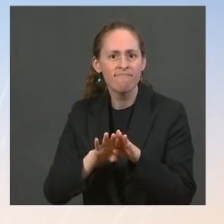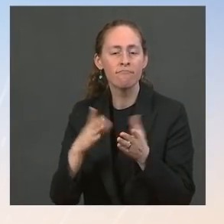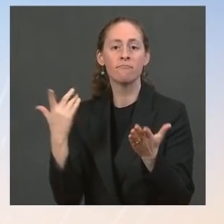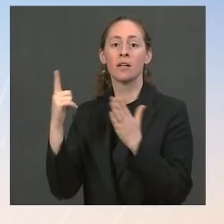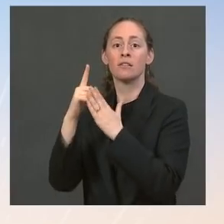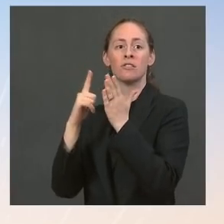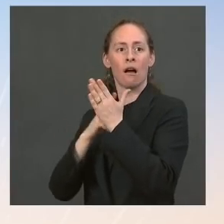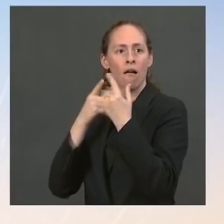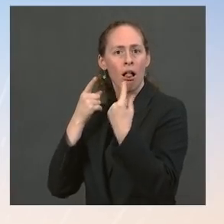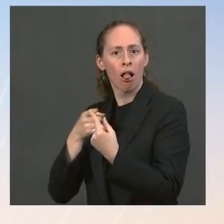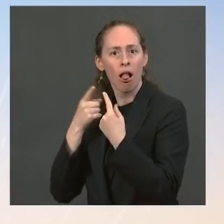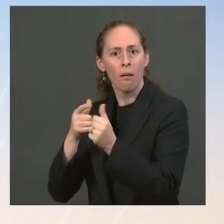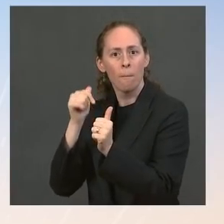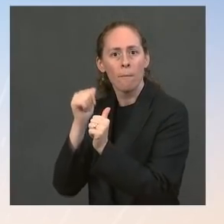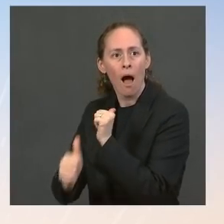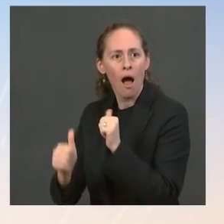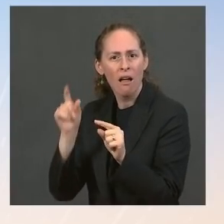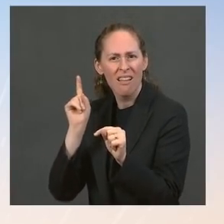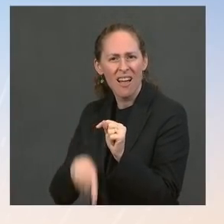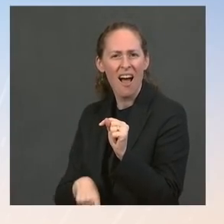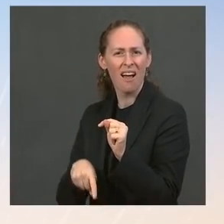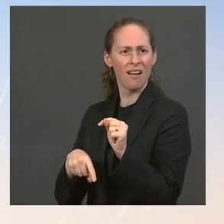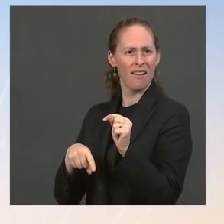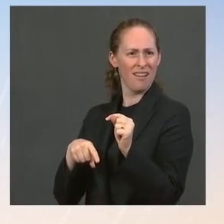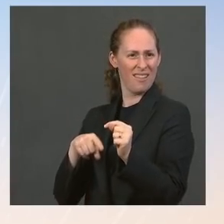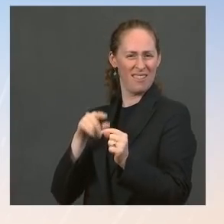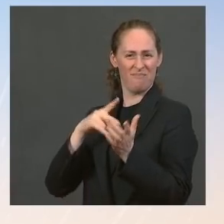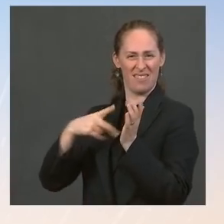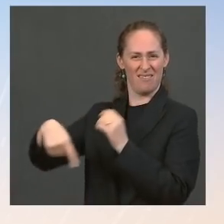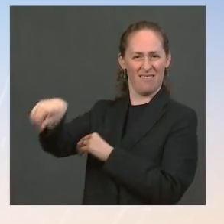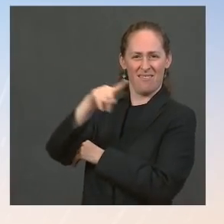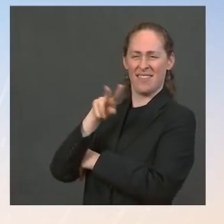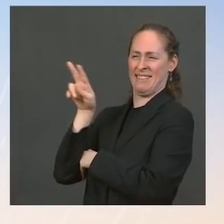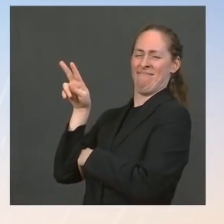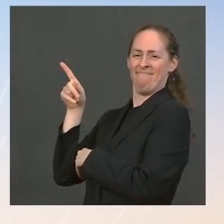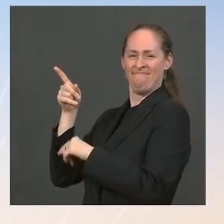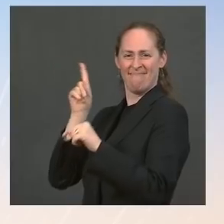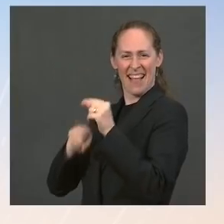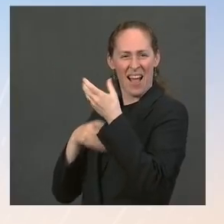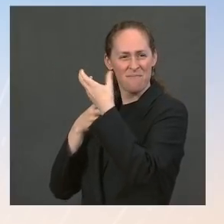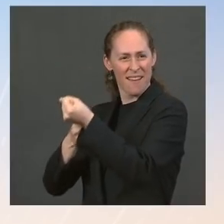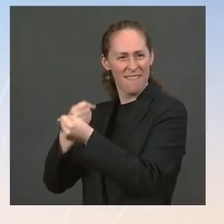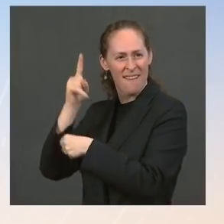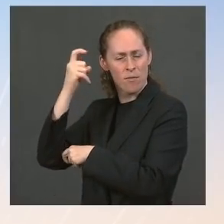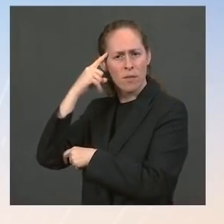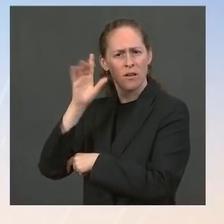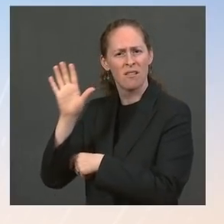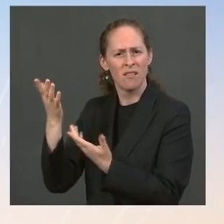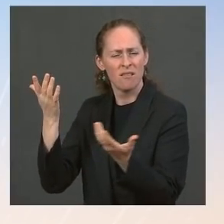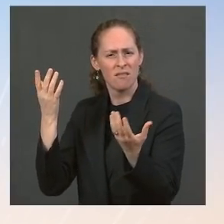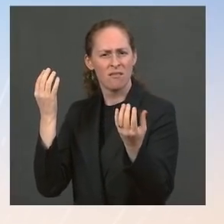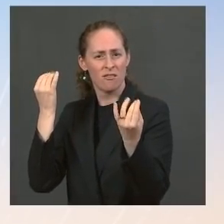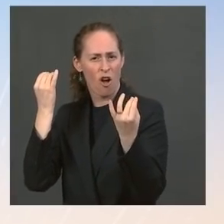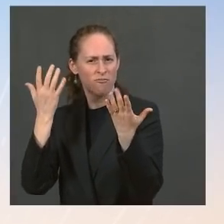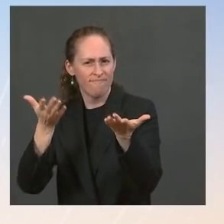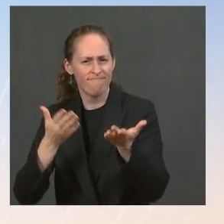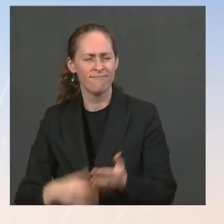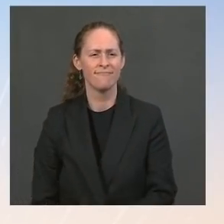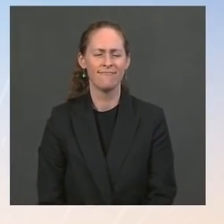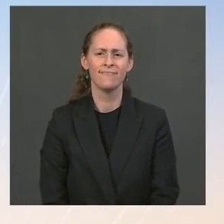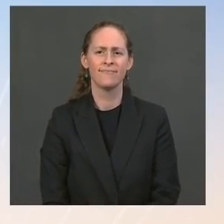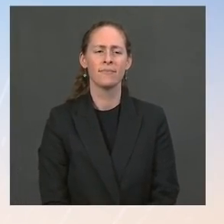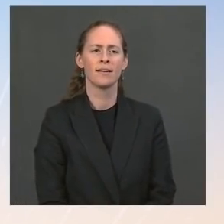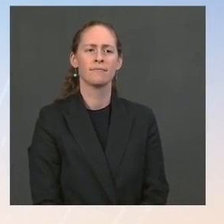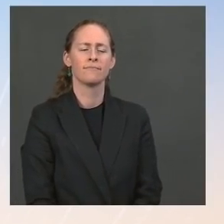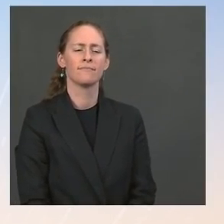government, and those Americans don't feel that they can be confident in the government. What's the White House's response? Well, first I would say the president, the Speaker